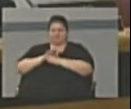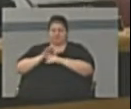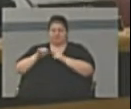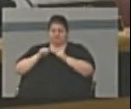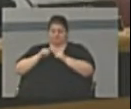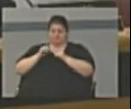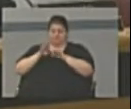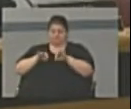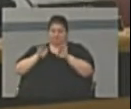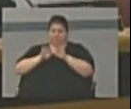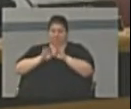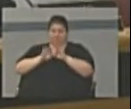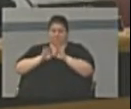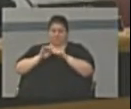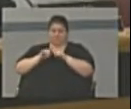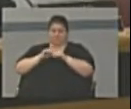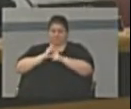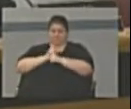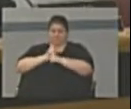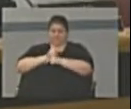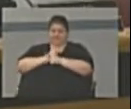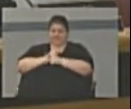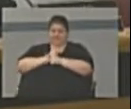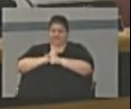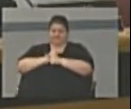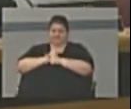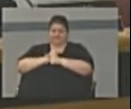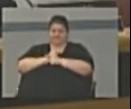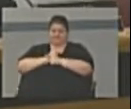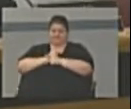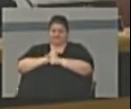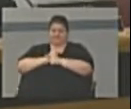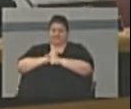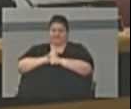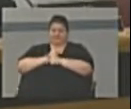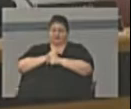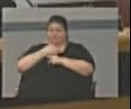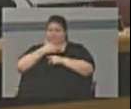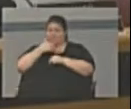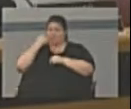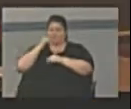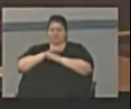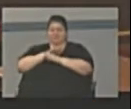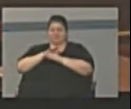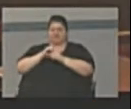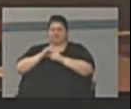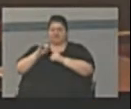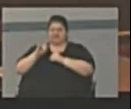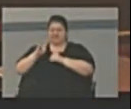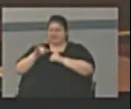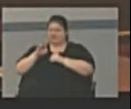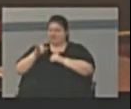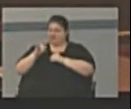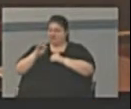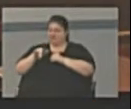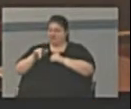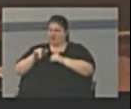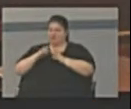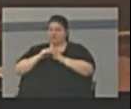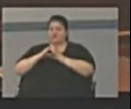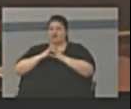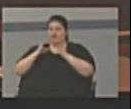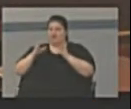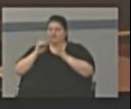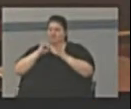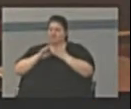sure that we retain our older businesses in the City of Laurel. They've done much for this community. We want to make sure